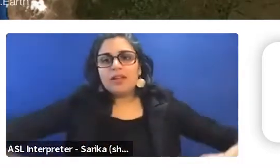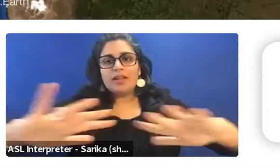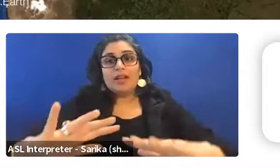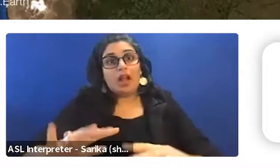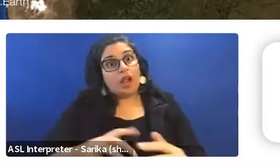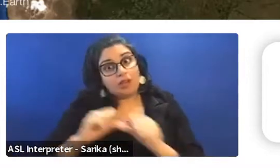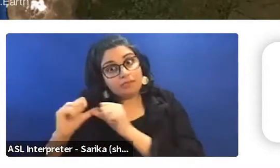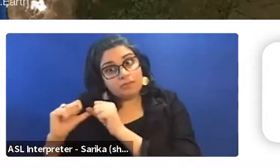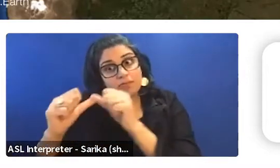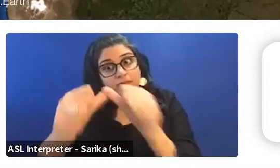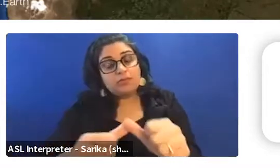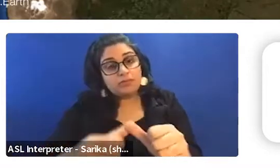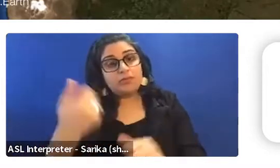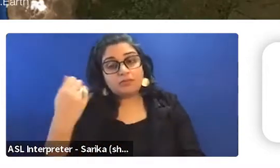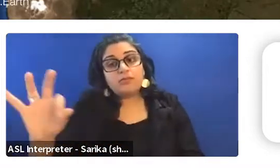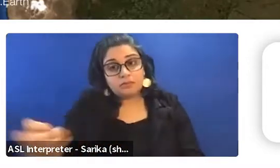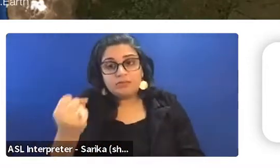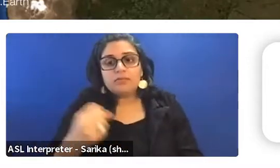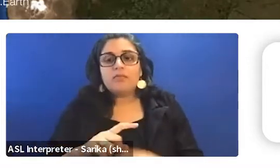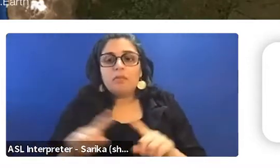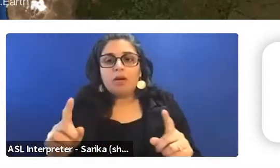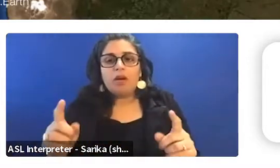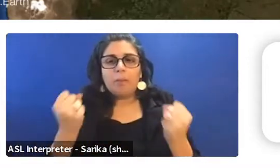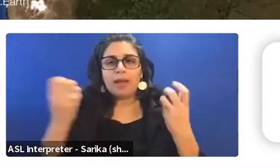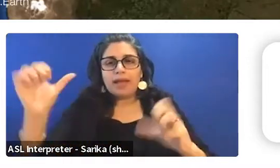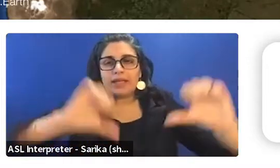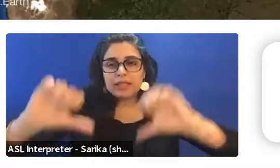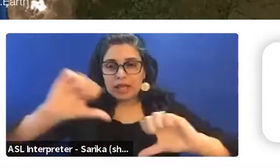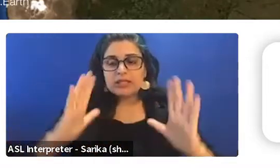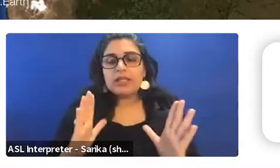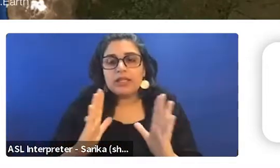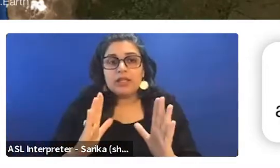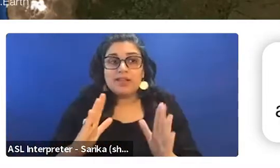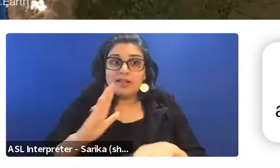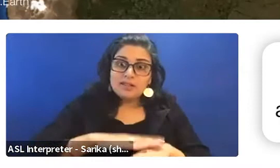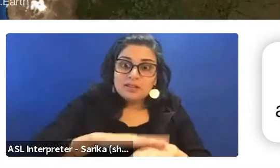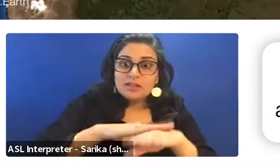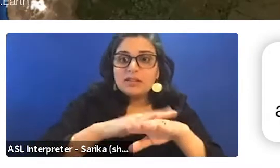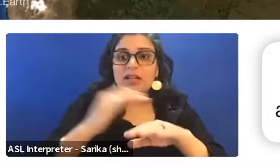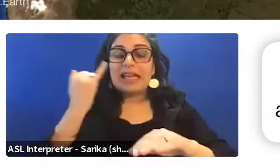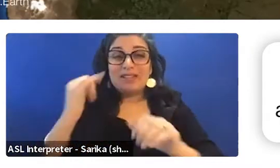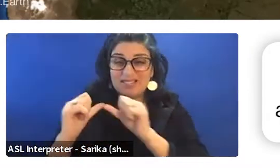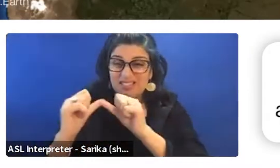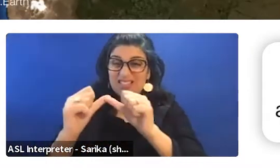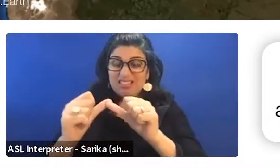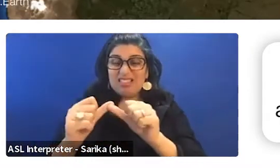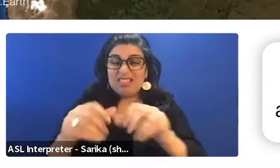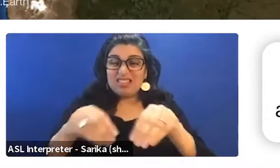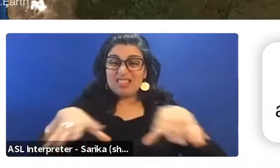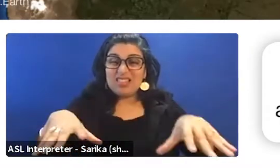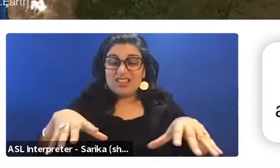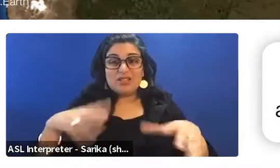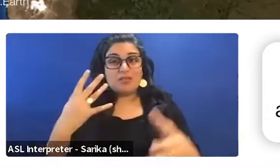strong since then. But a lot of scientists have warned us, right? If we keep going, we lose another